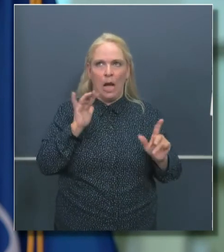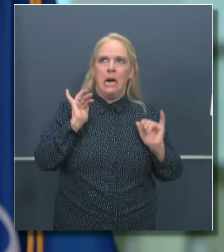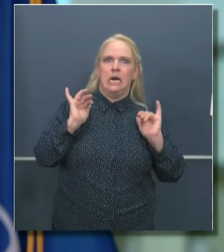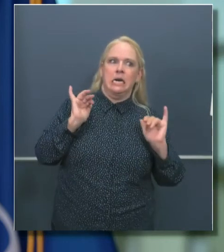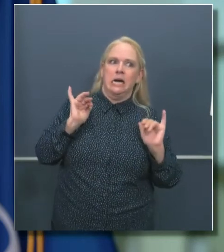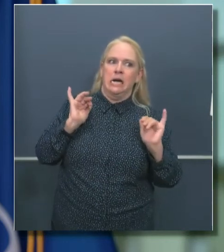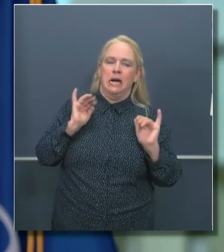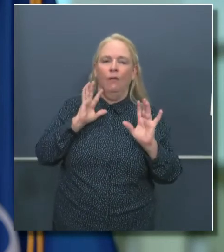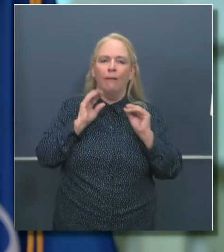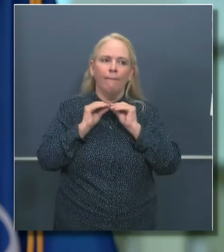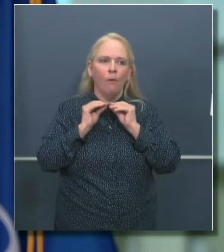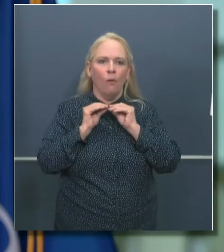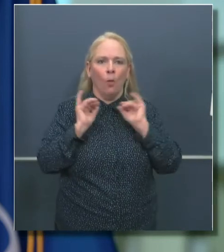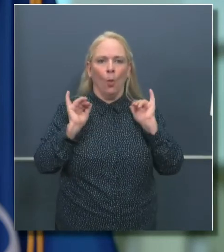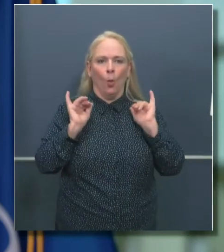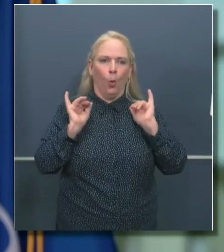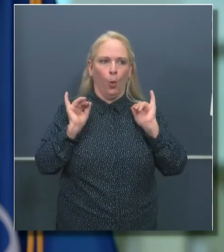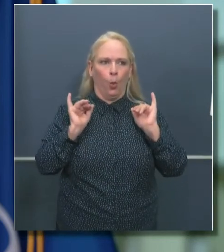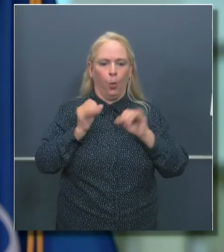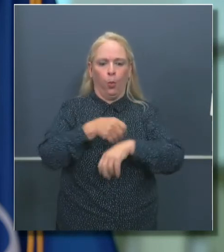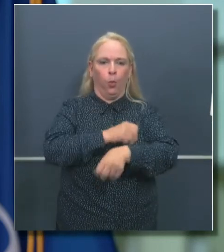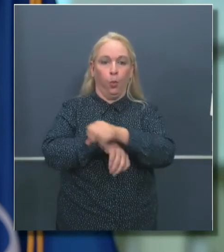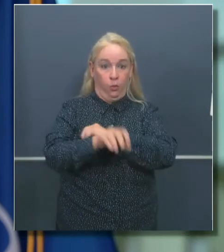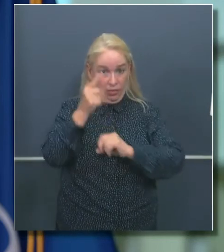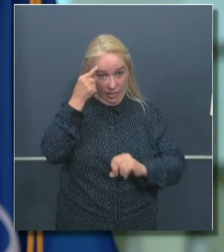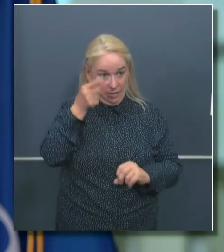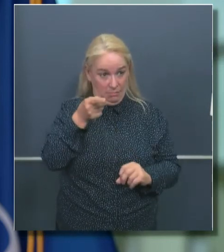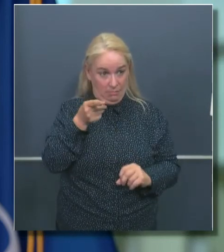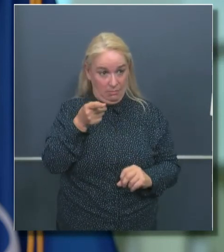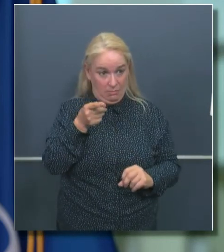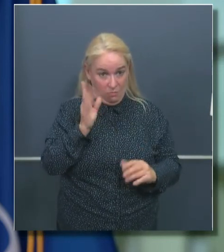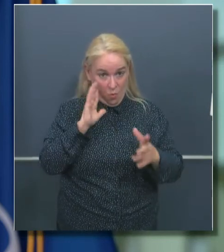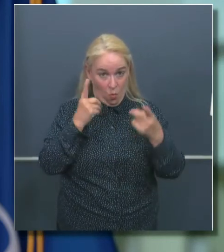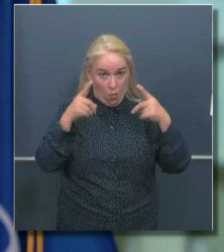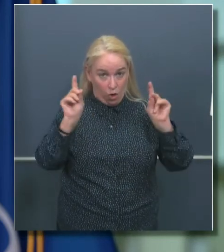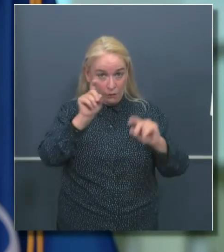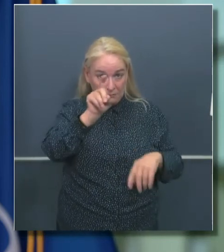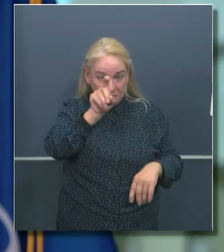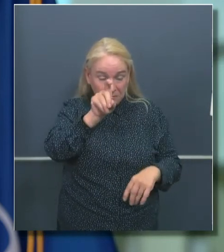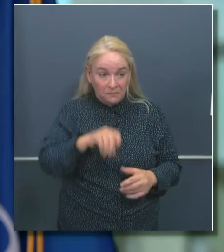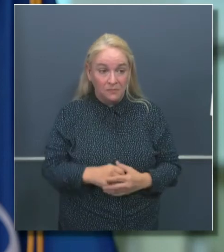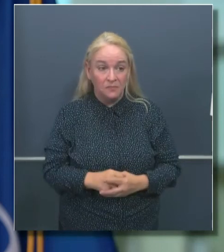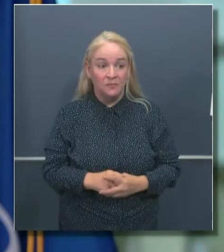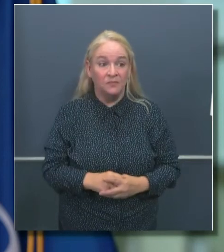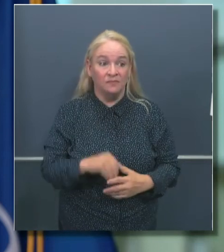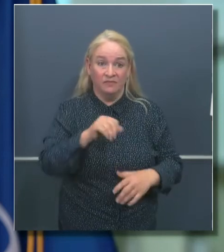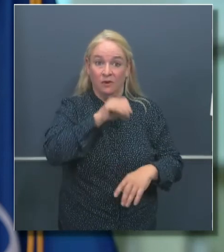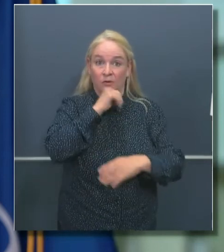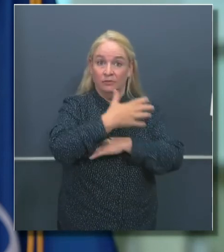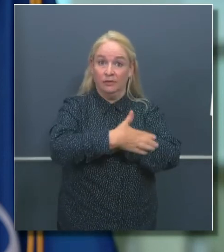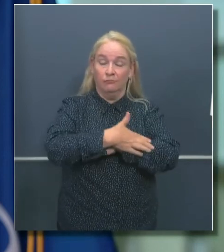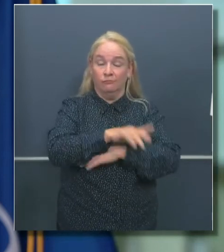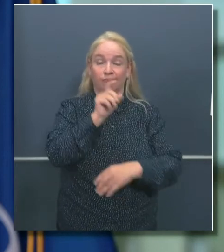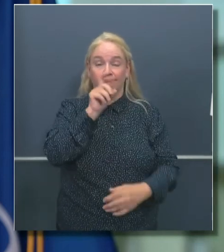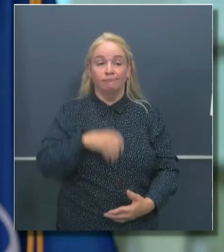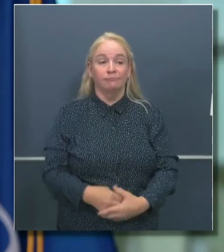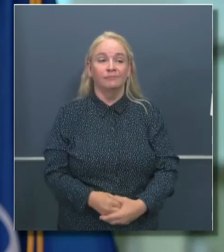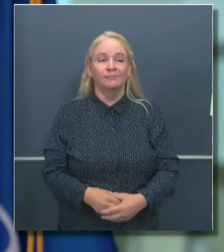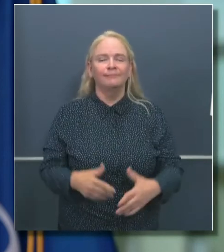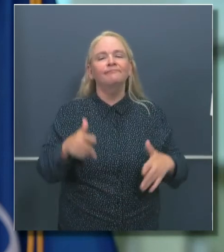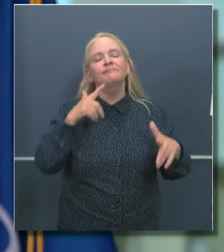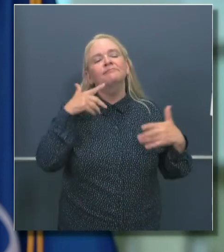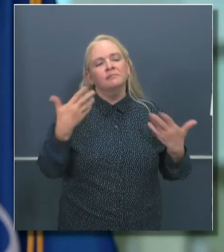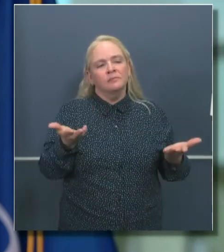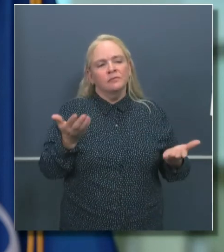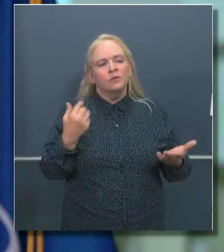expect it will. I had a really robust conversation with organization that you know well, others may not, called CSAC. It's